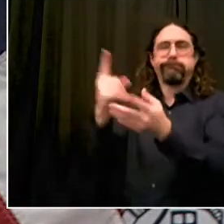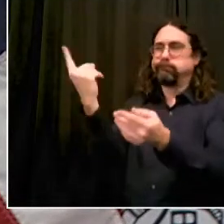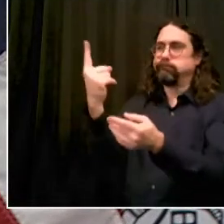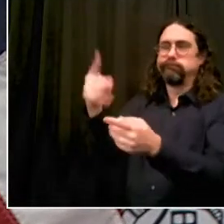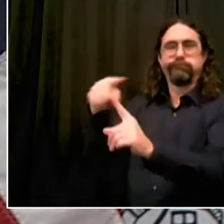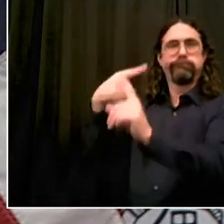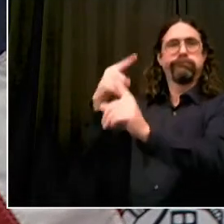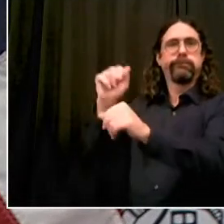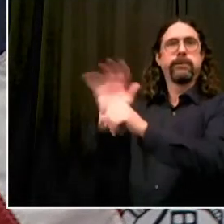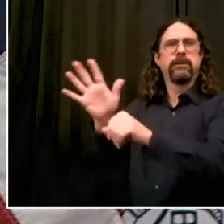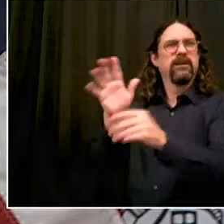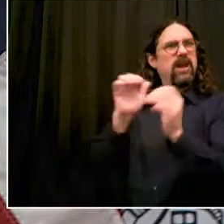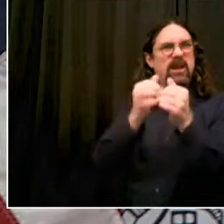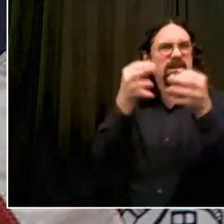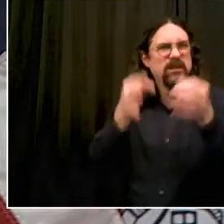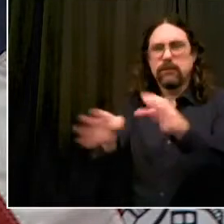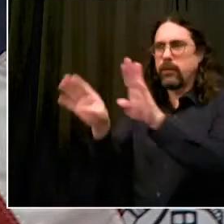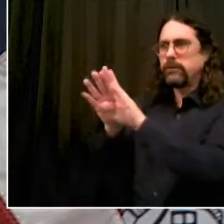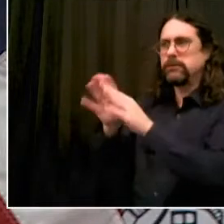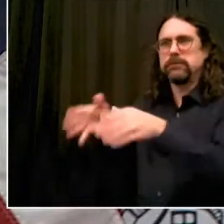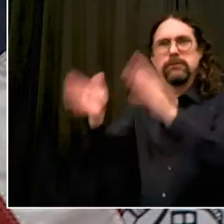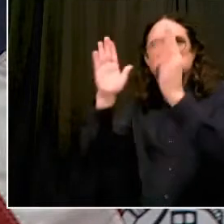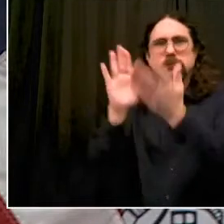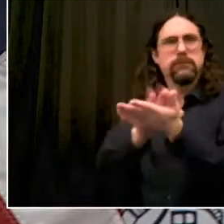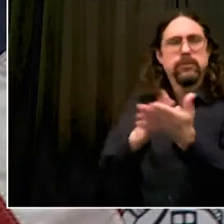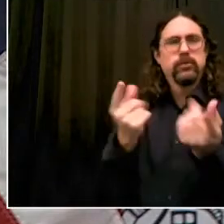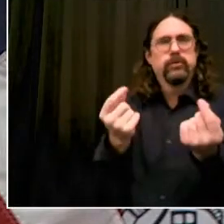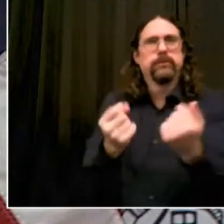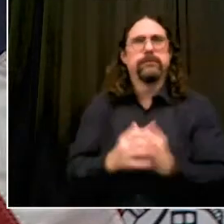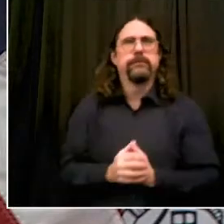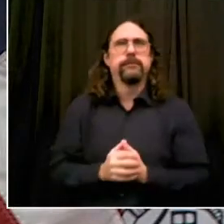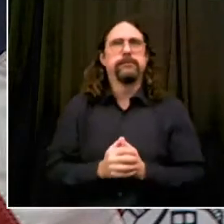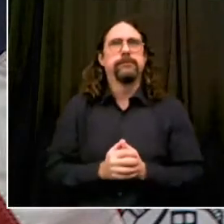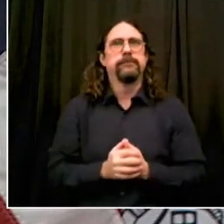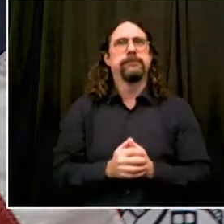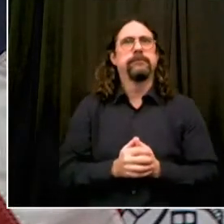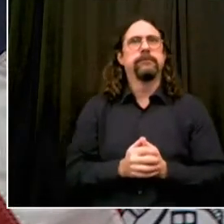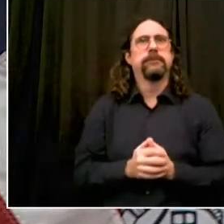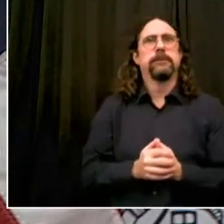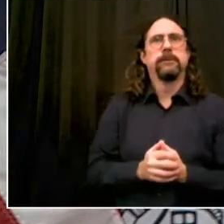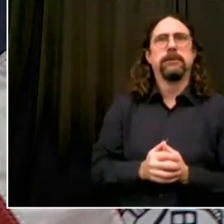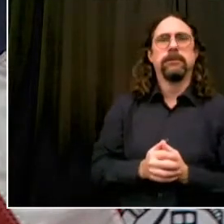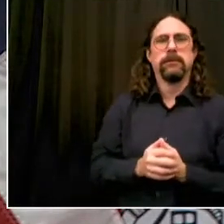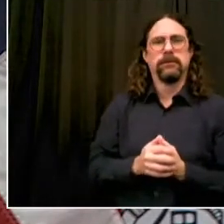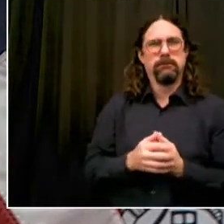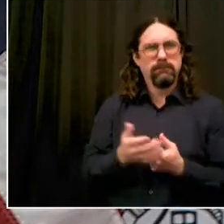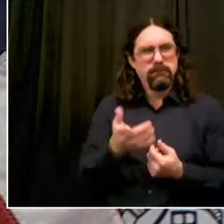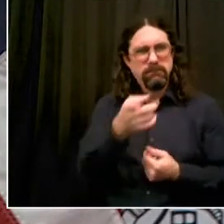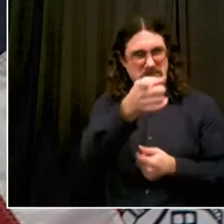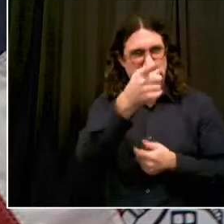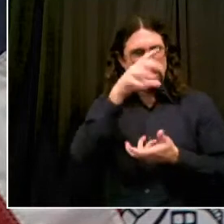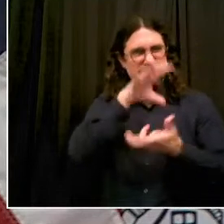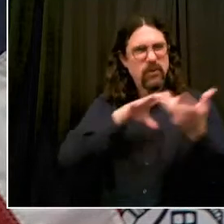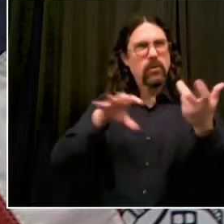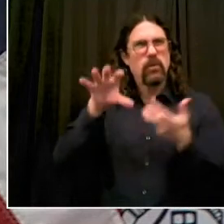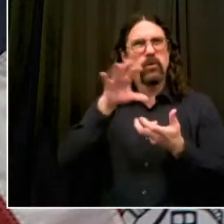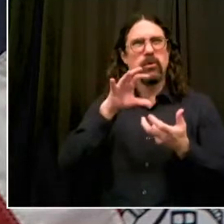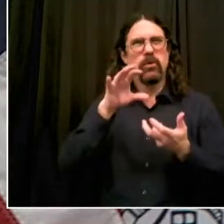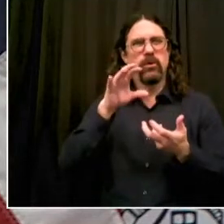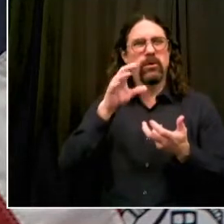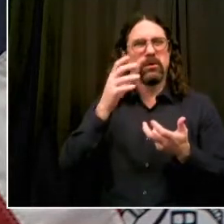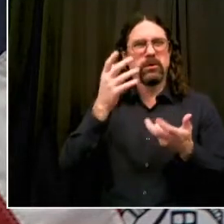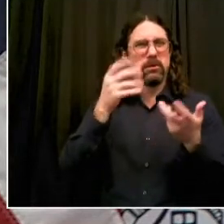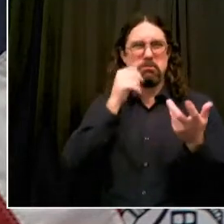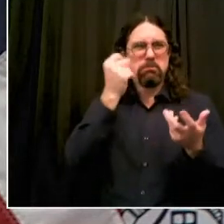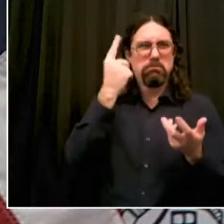again. Maybe you can just outline to me what I said was the Situation Room will continue to operate the way it has. So tell me what the